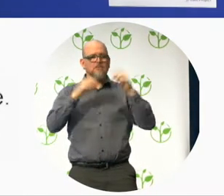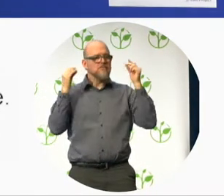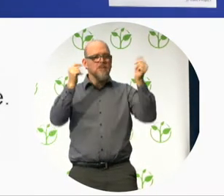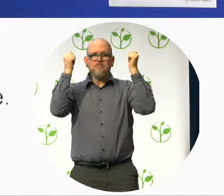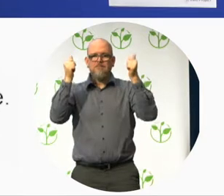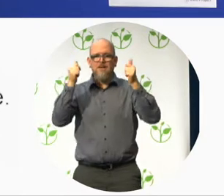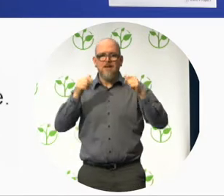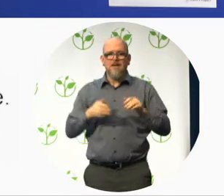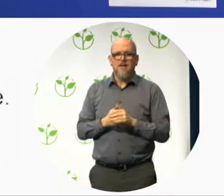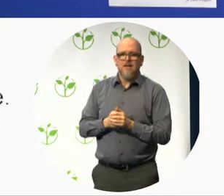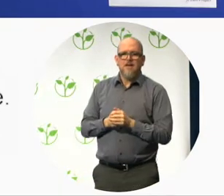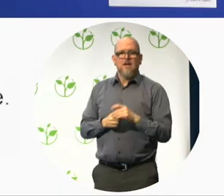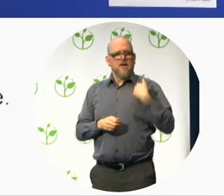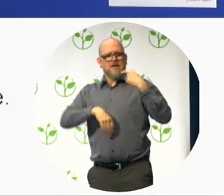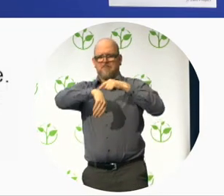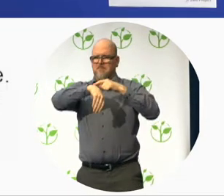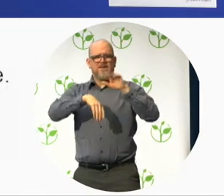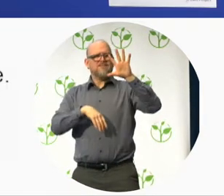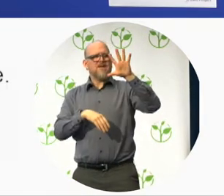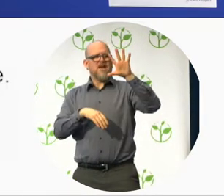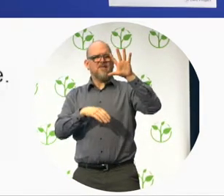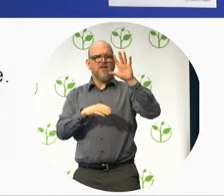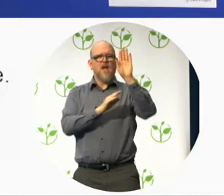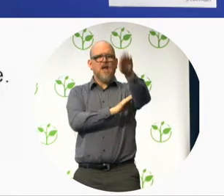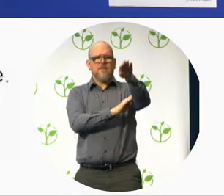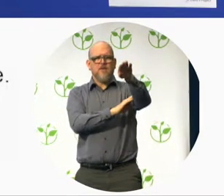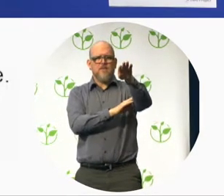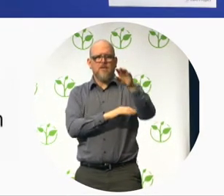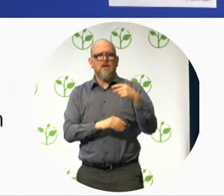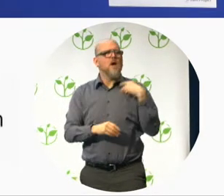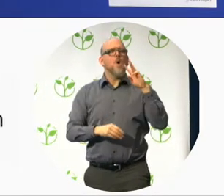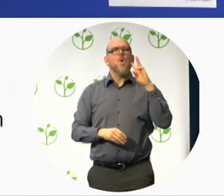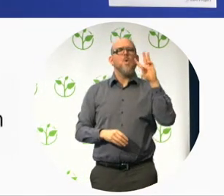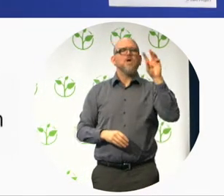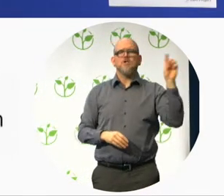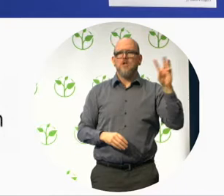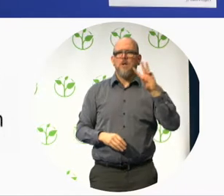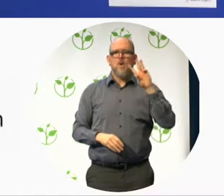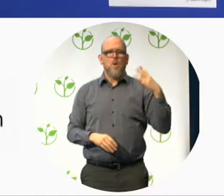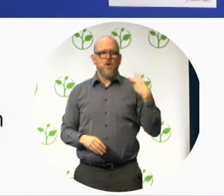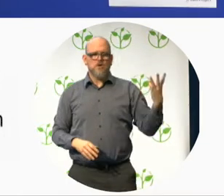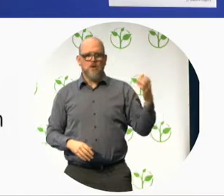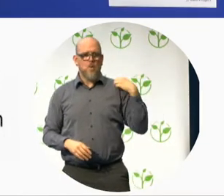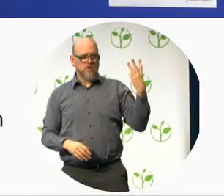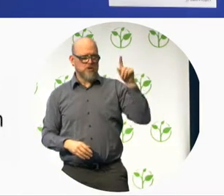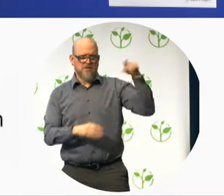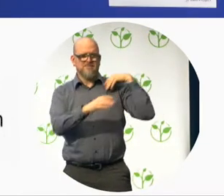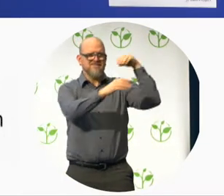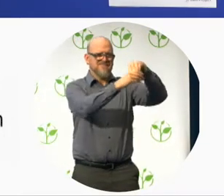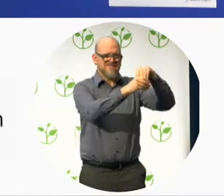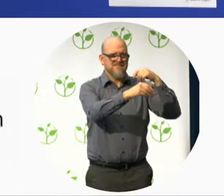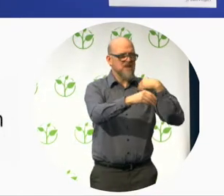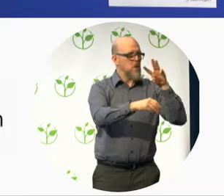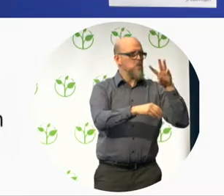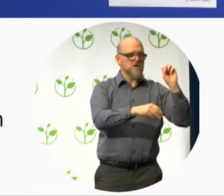D.C., that doesn't mean that I have to wait until 8 a.m. the next morning for someone to begin working on captioning that video. I think that's